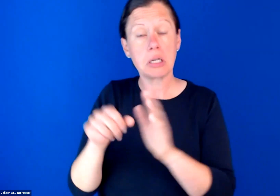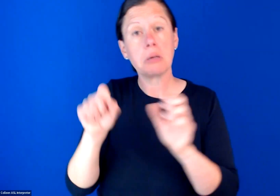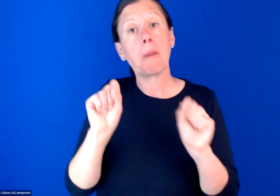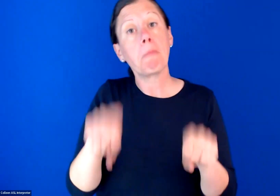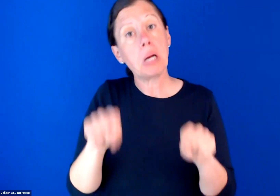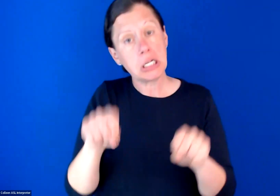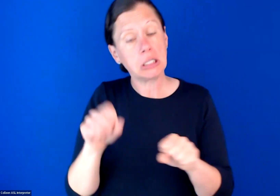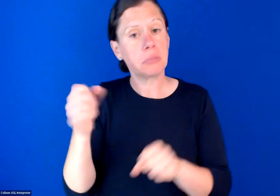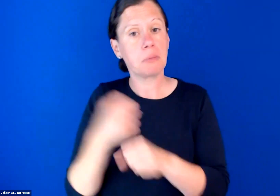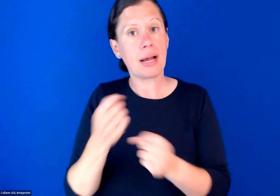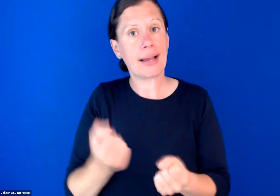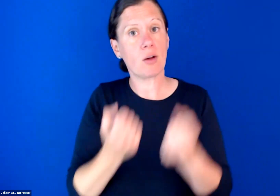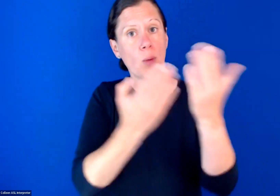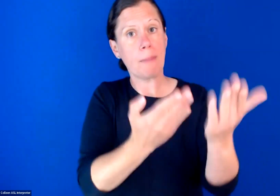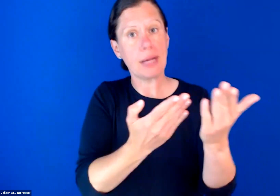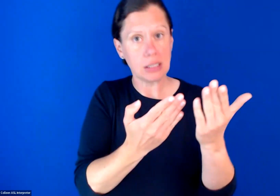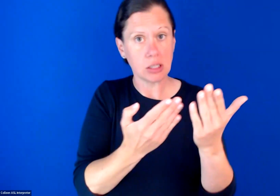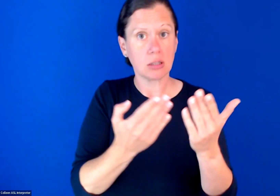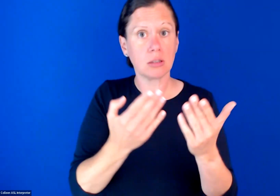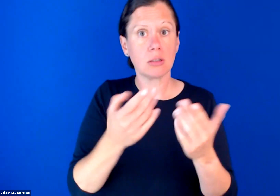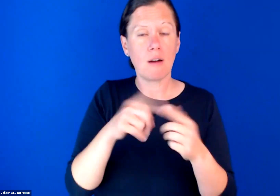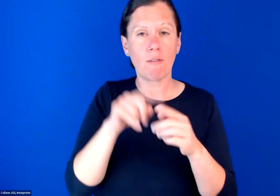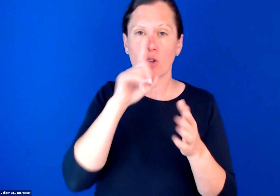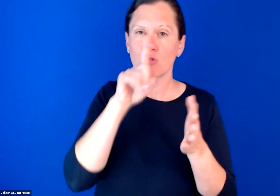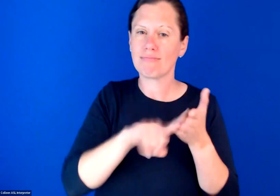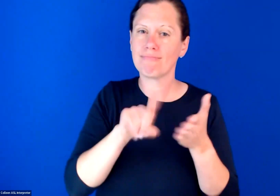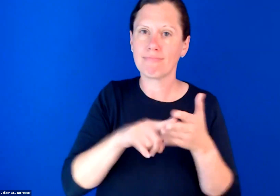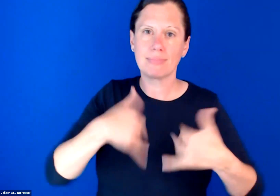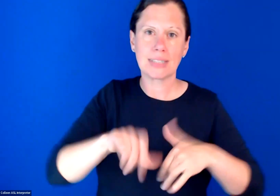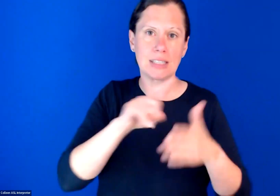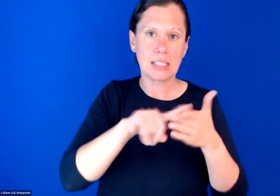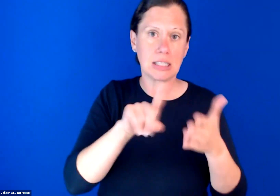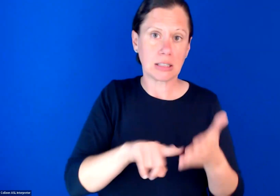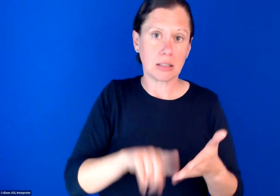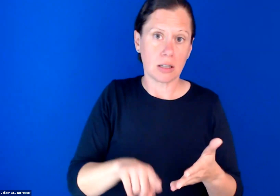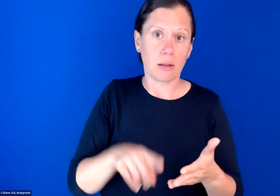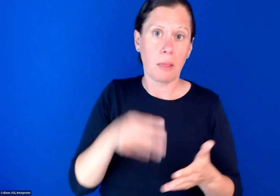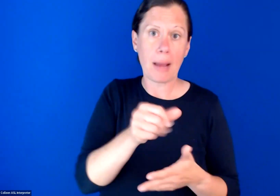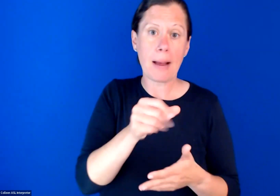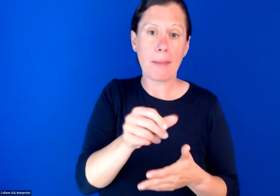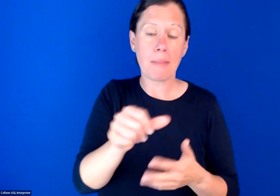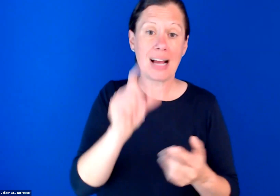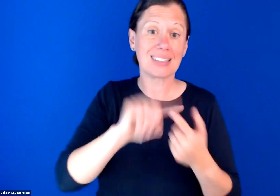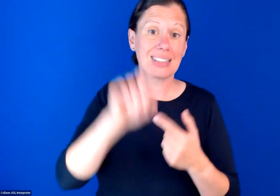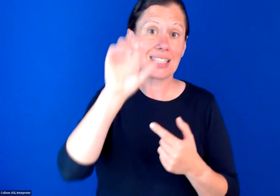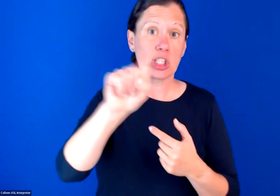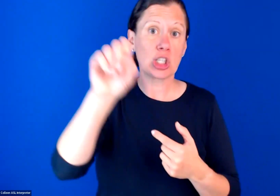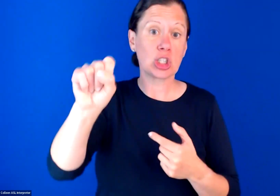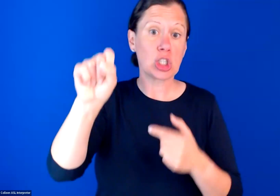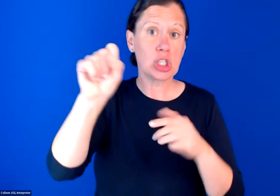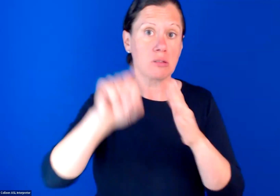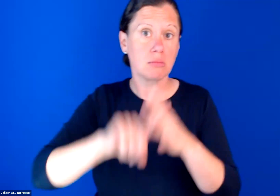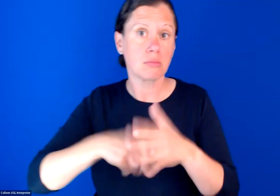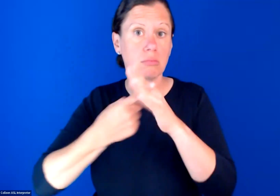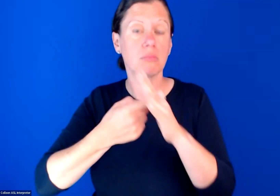in until the Social Security retirement age. That would fund the ability for people to continue